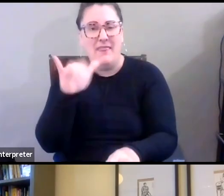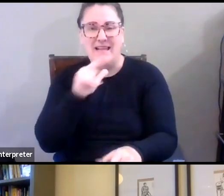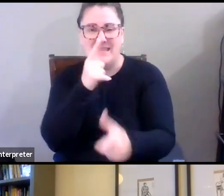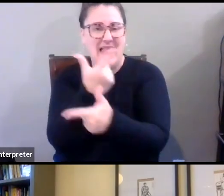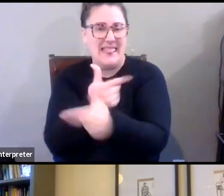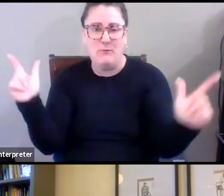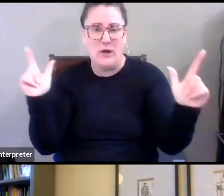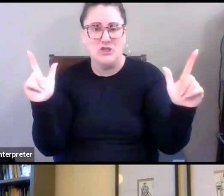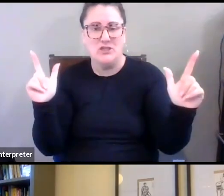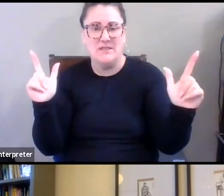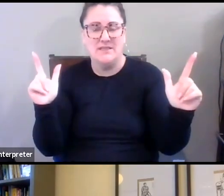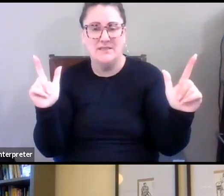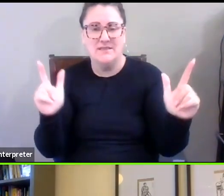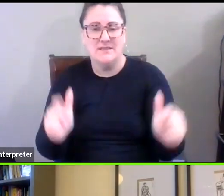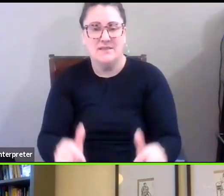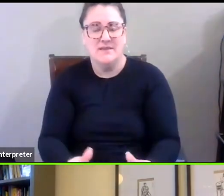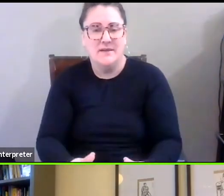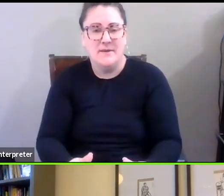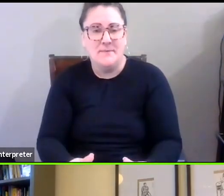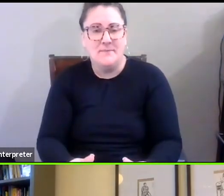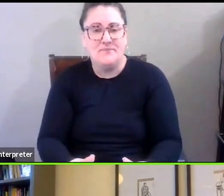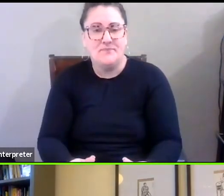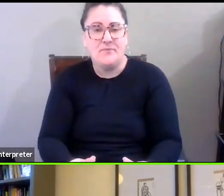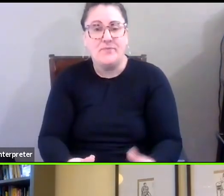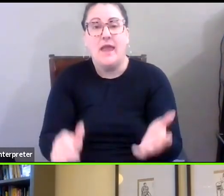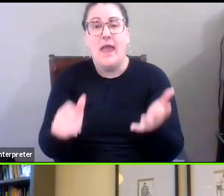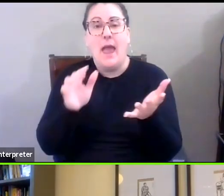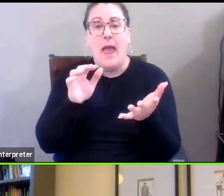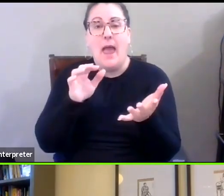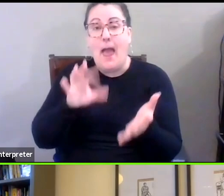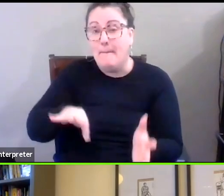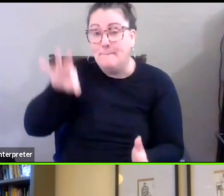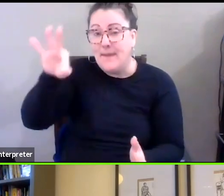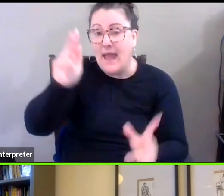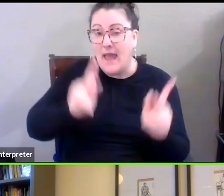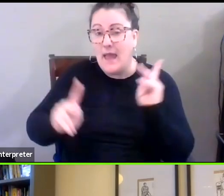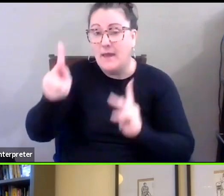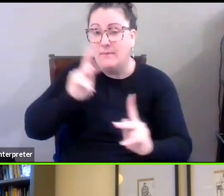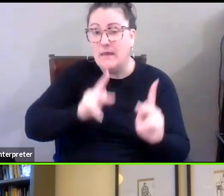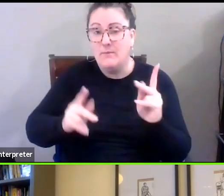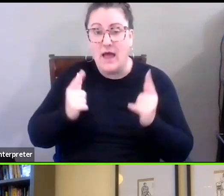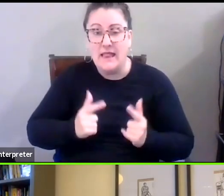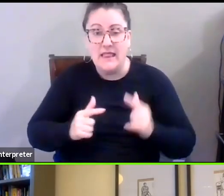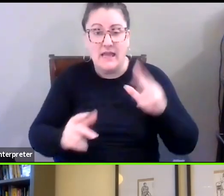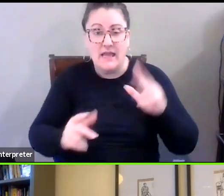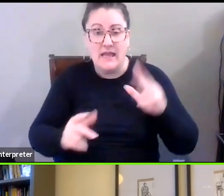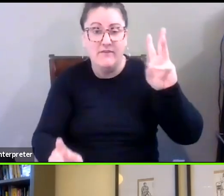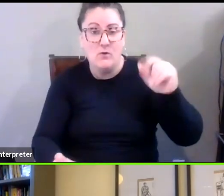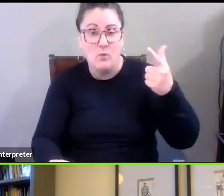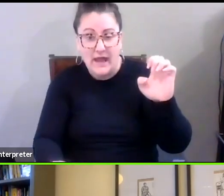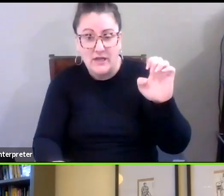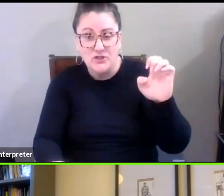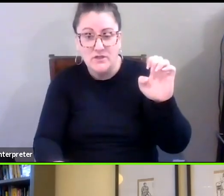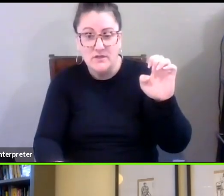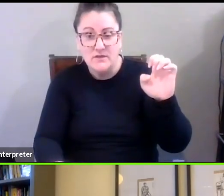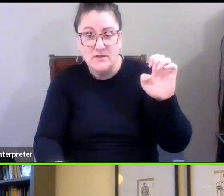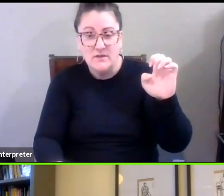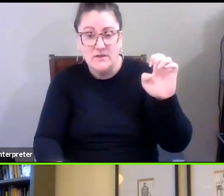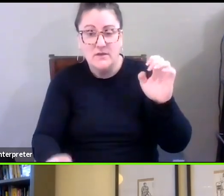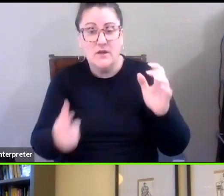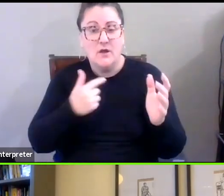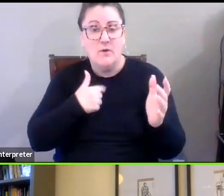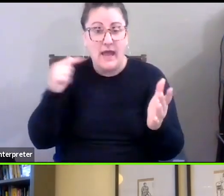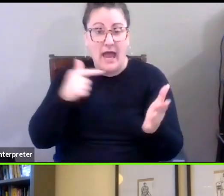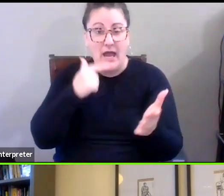liberation. You know, pay people a living wage. I remember when I graduated